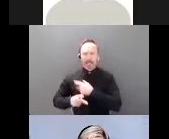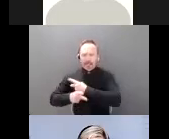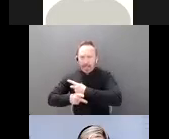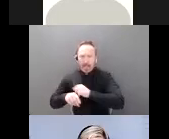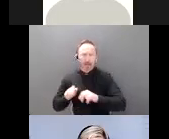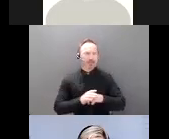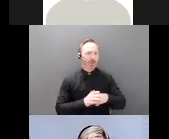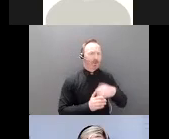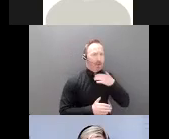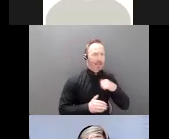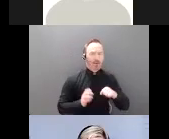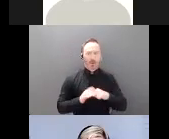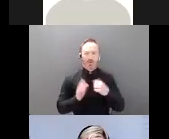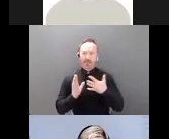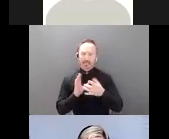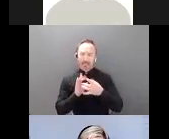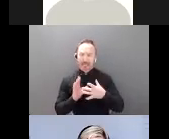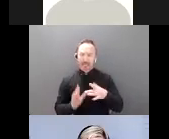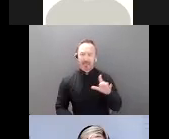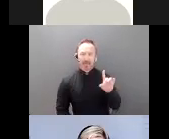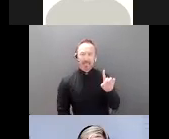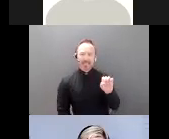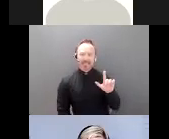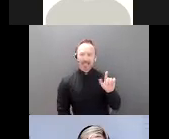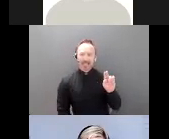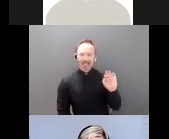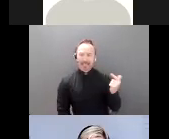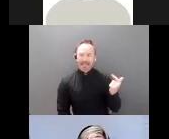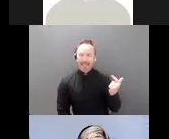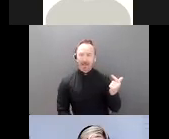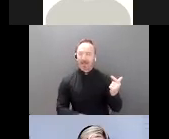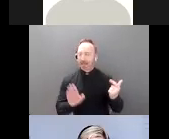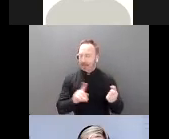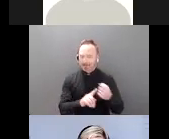I'll give you a little tiny example that's not related to elder, but I got a puppy, a